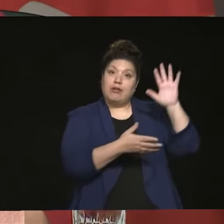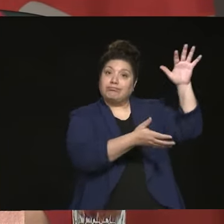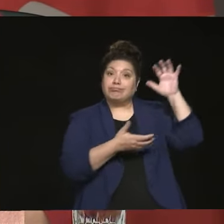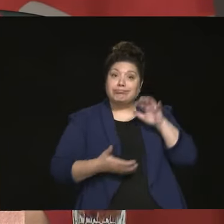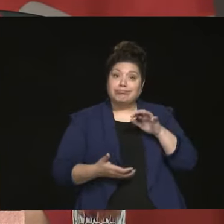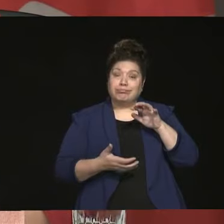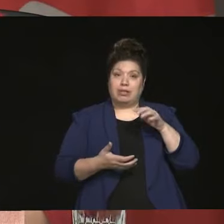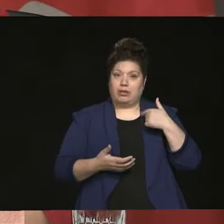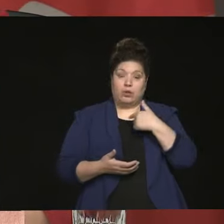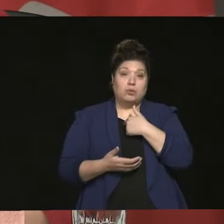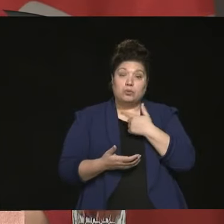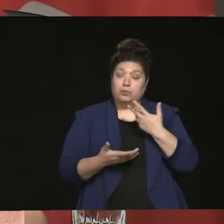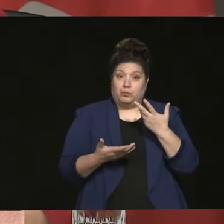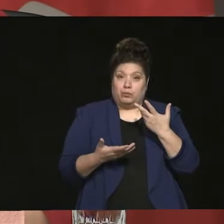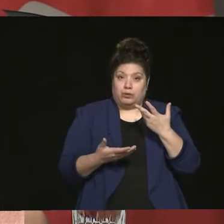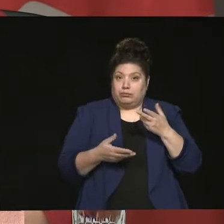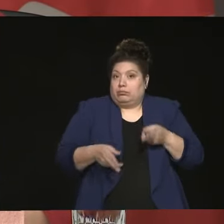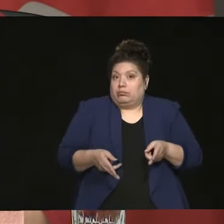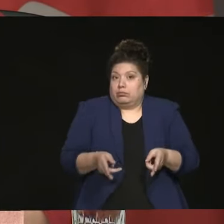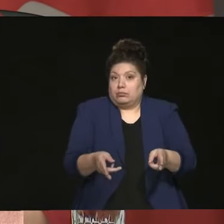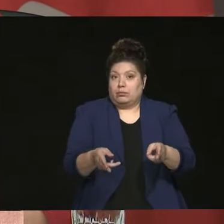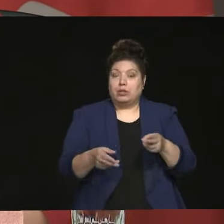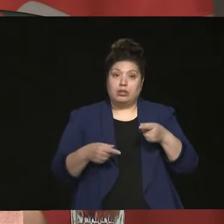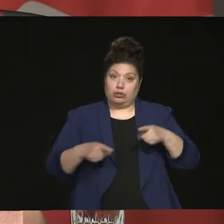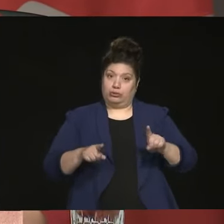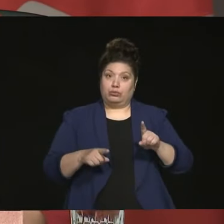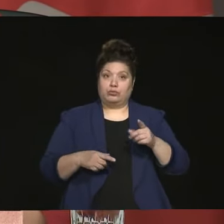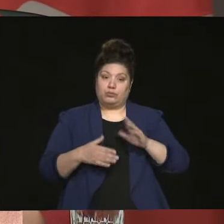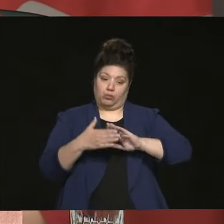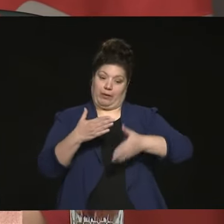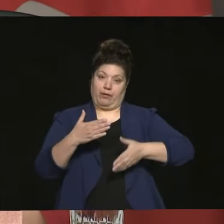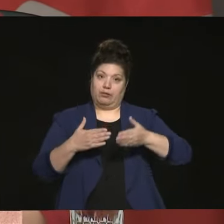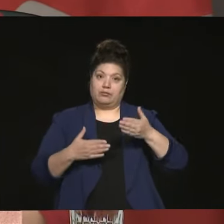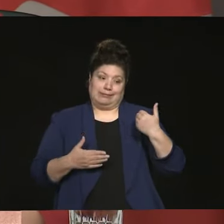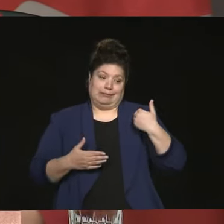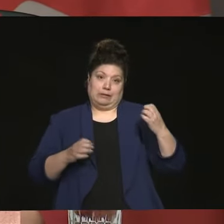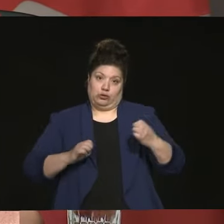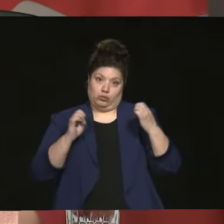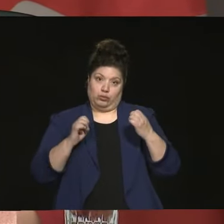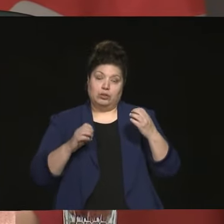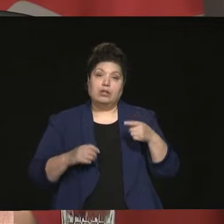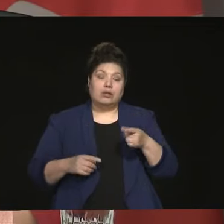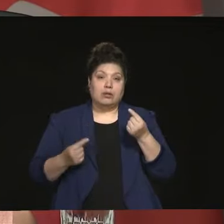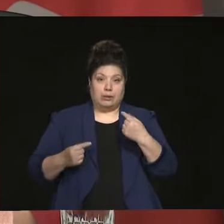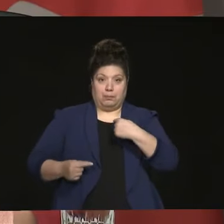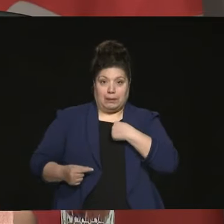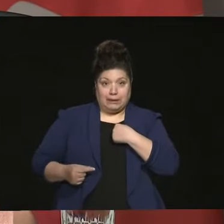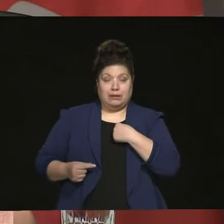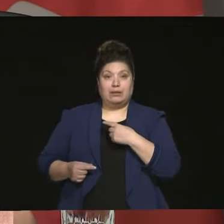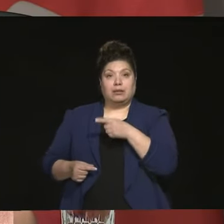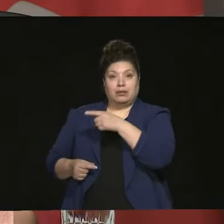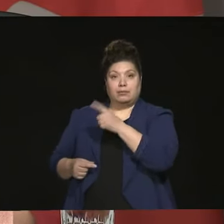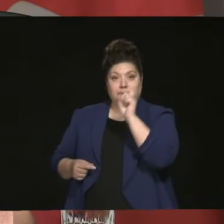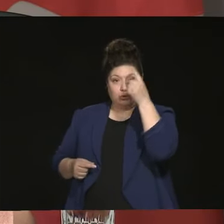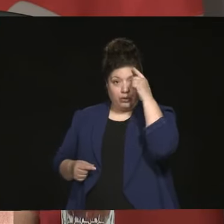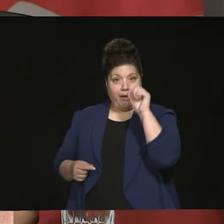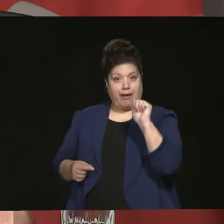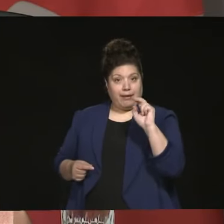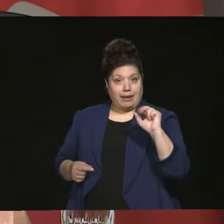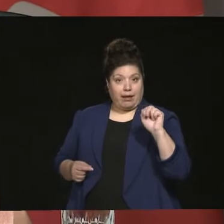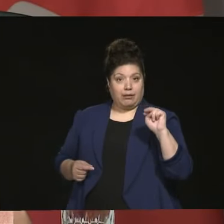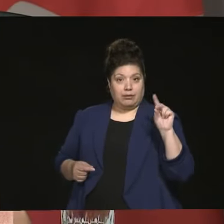quickly de Pâques, over the surtout weekend, moi over et the la Easter weekend ministre especially, Anand, myself et and on a Minister Anand, trouvé des autres and we found other